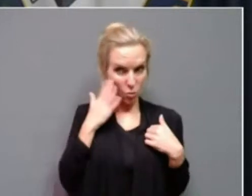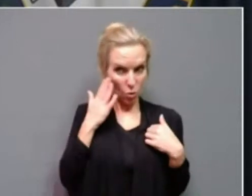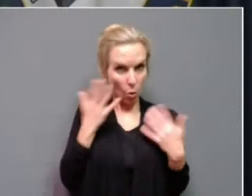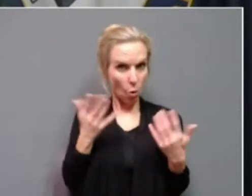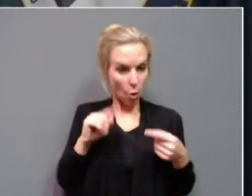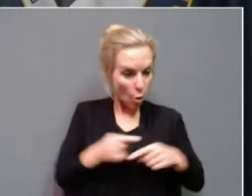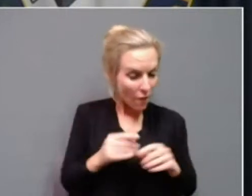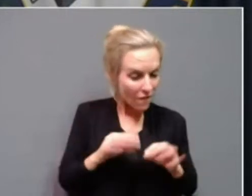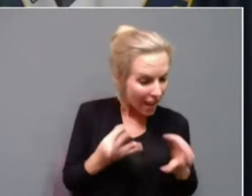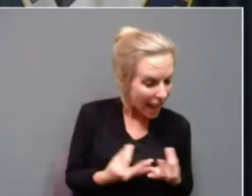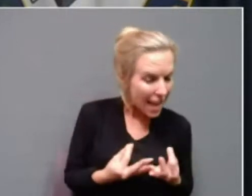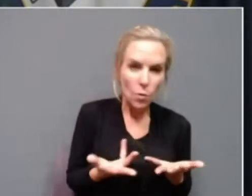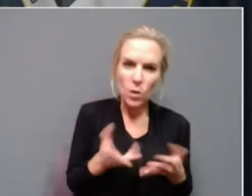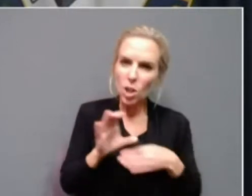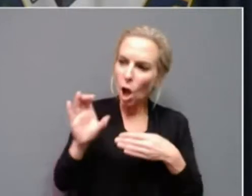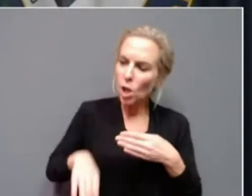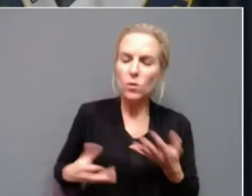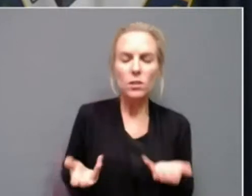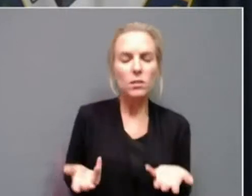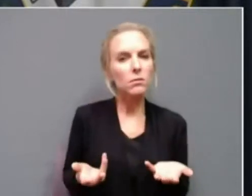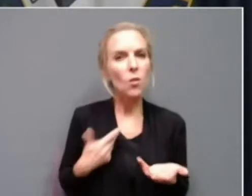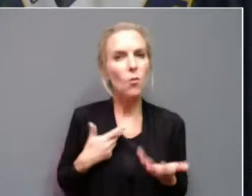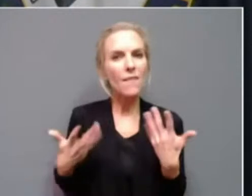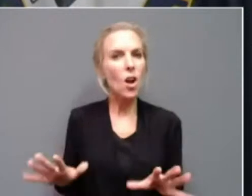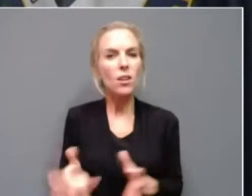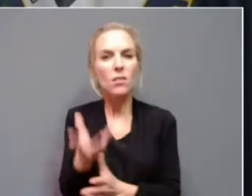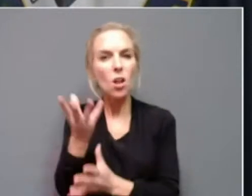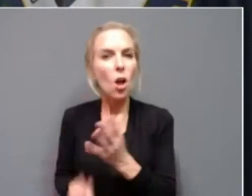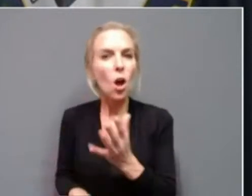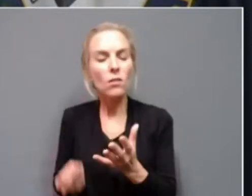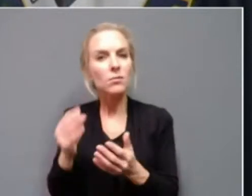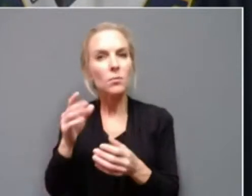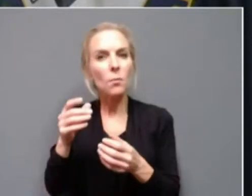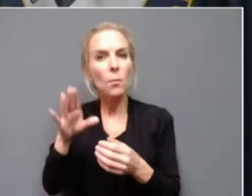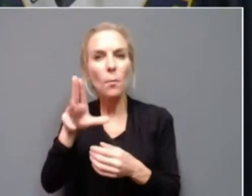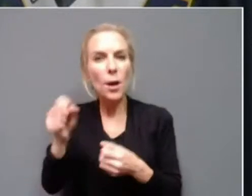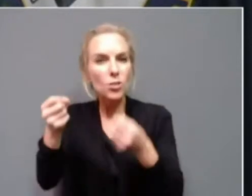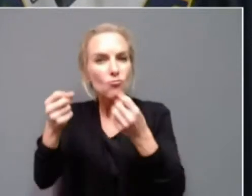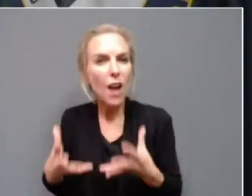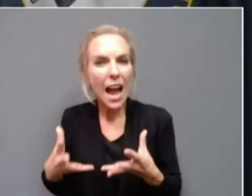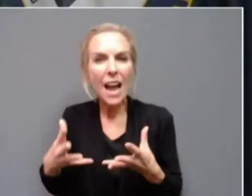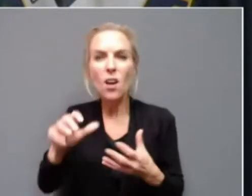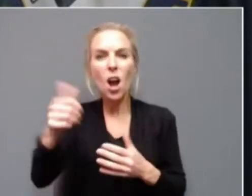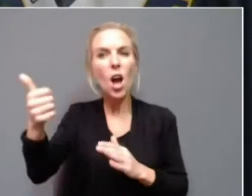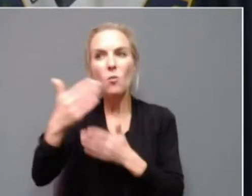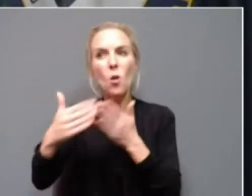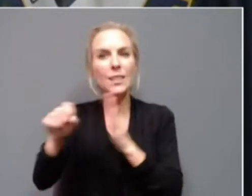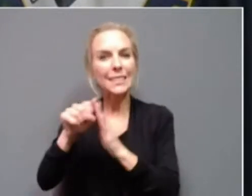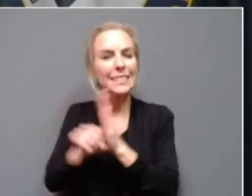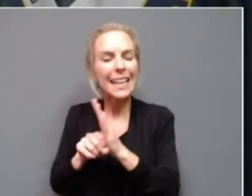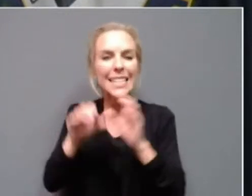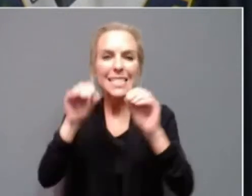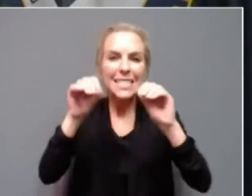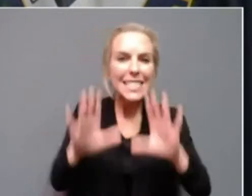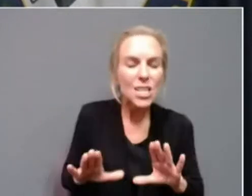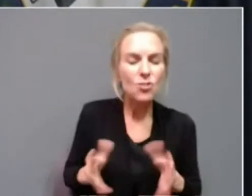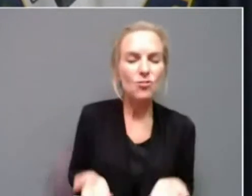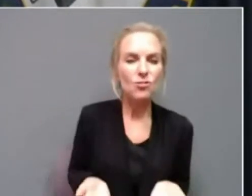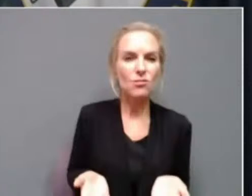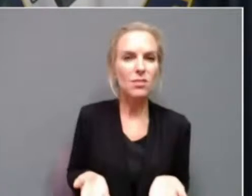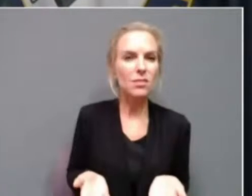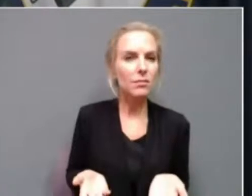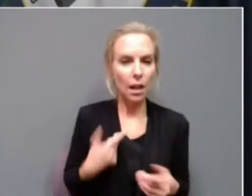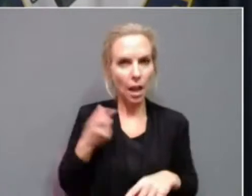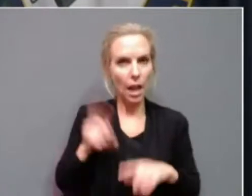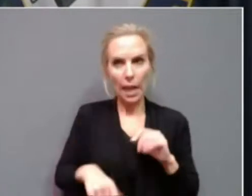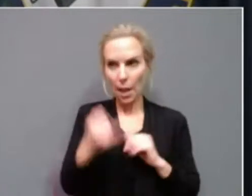families. We've lost bus drivers in other parts of the state, teachers. I can't imagine